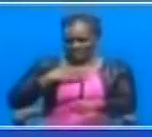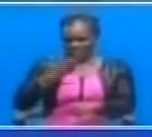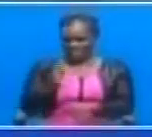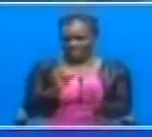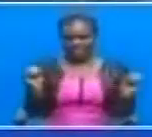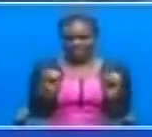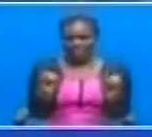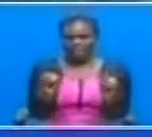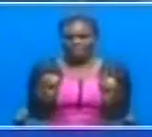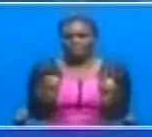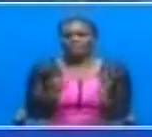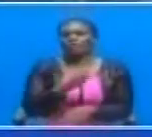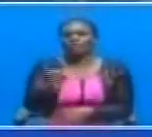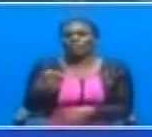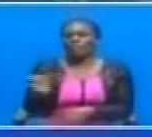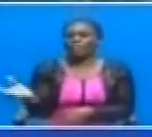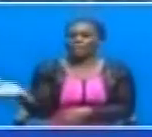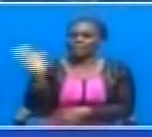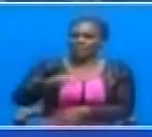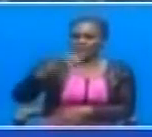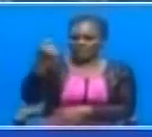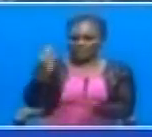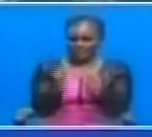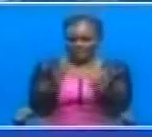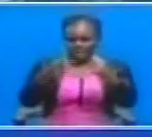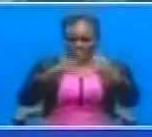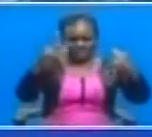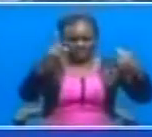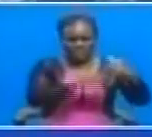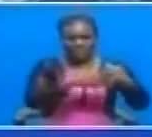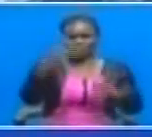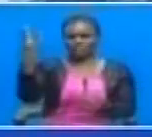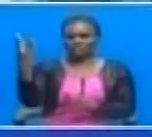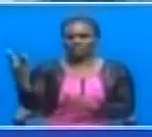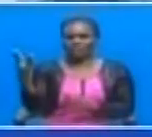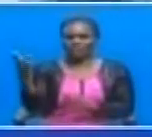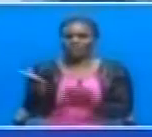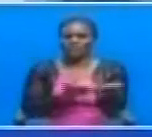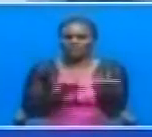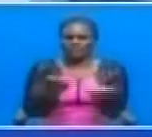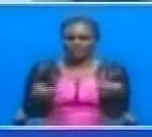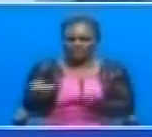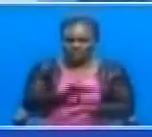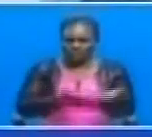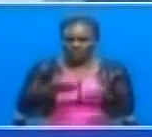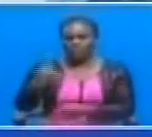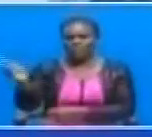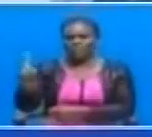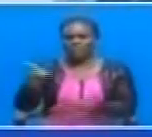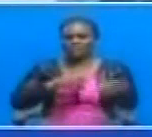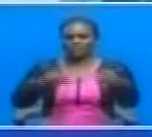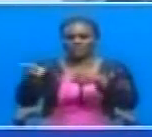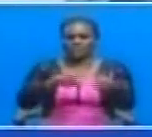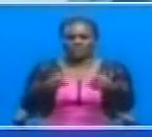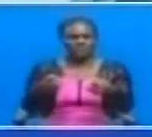my mother and me. Obama Senior returned to Kenya in 1964, later serving as an economist in the Kenyan Ministry of